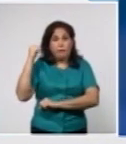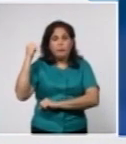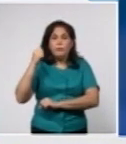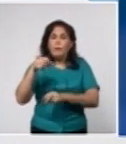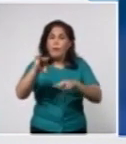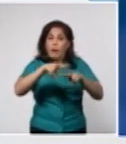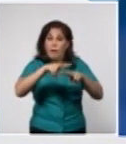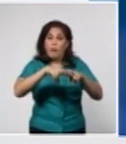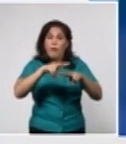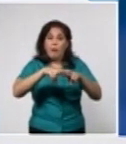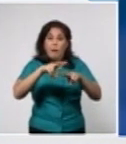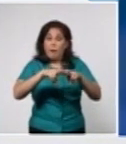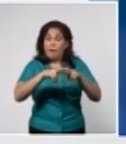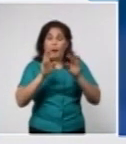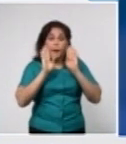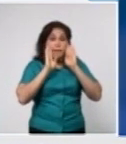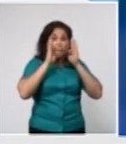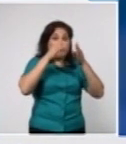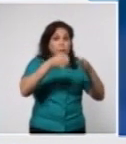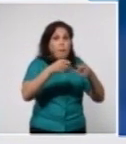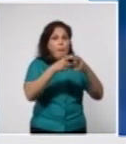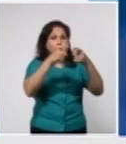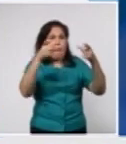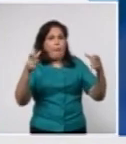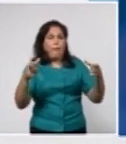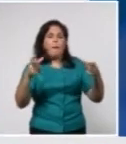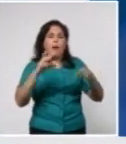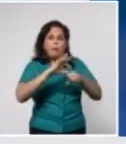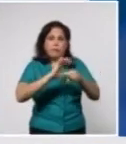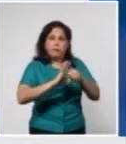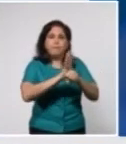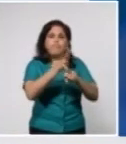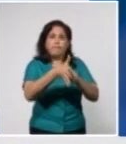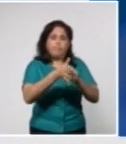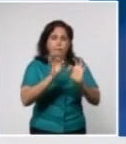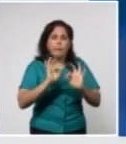municipalities, and the capital remains with the highest incidence of